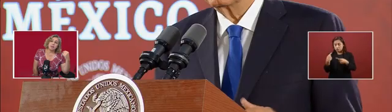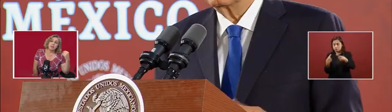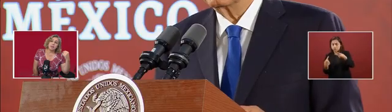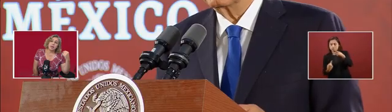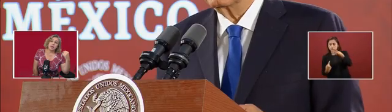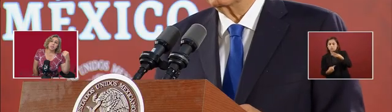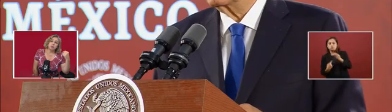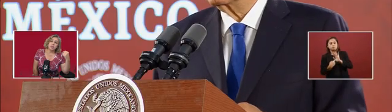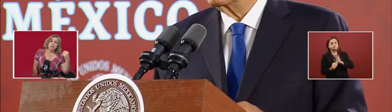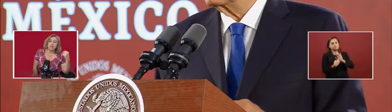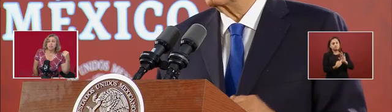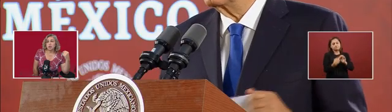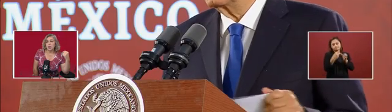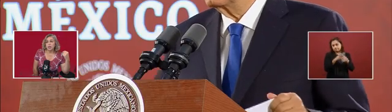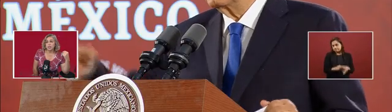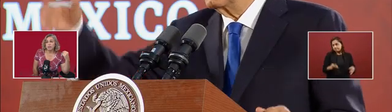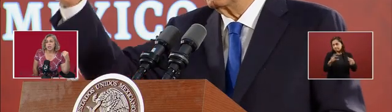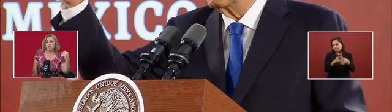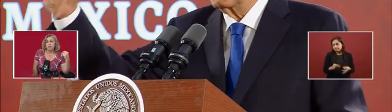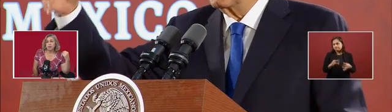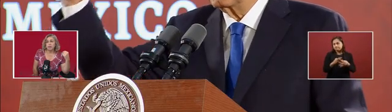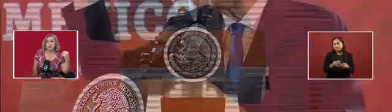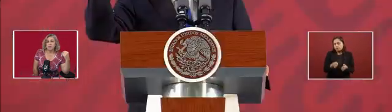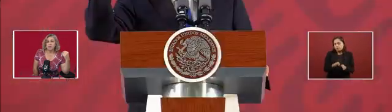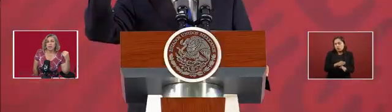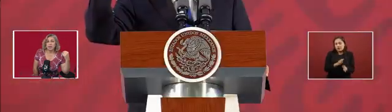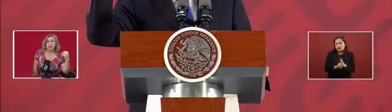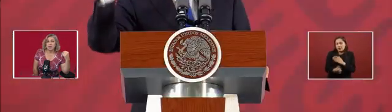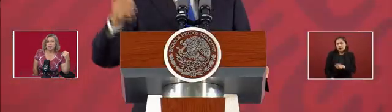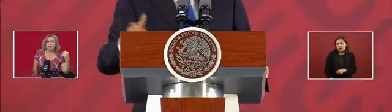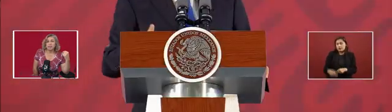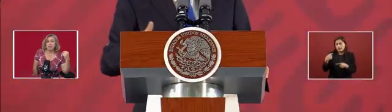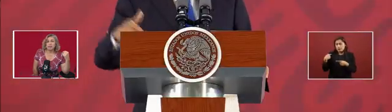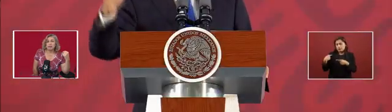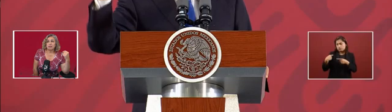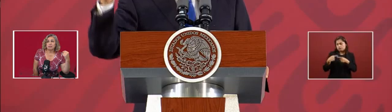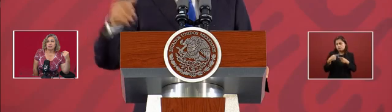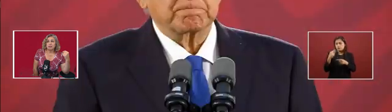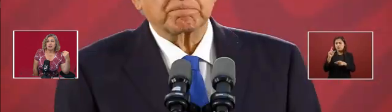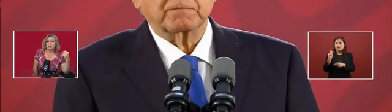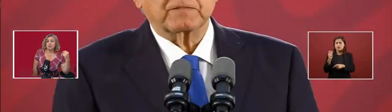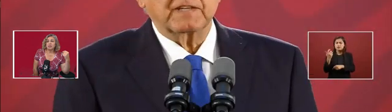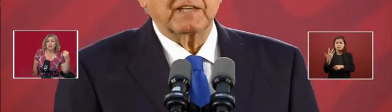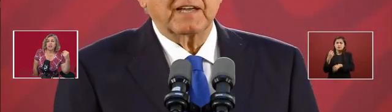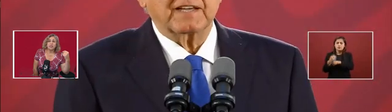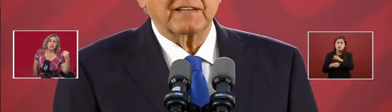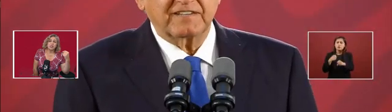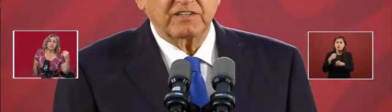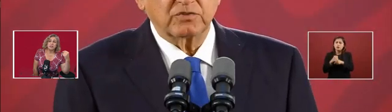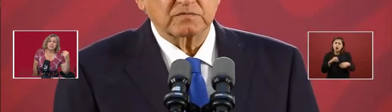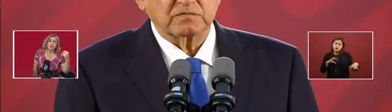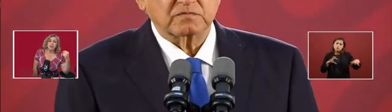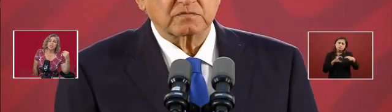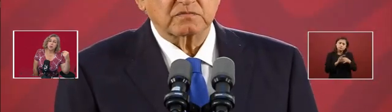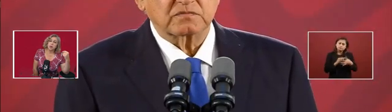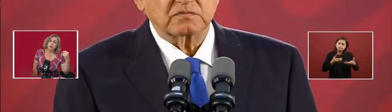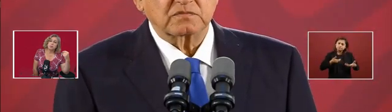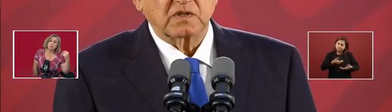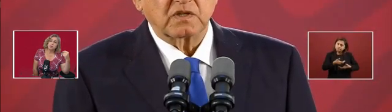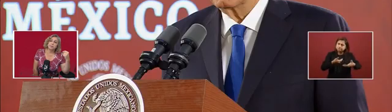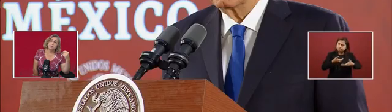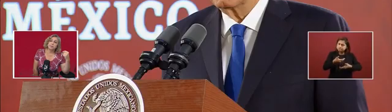It's not presumptuous. sujeto a investigación, You need to have an investigation. lo está atendiendo So